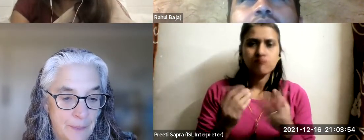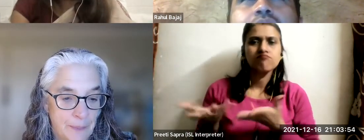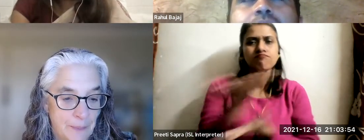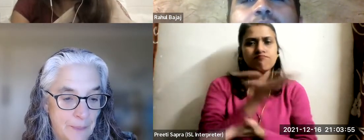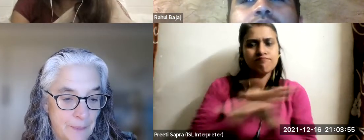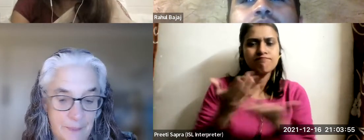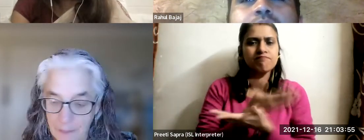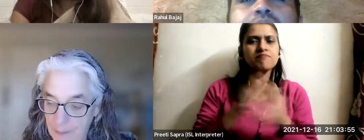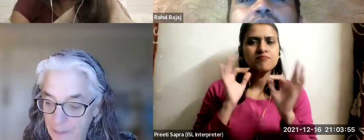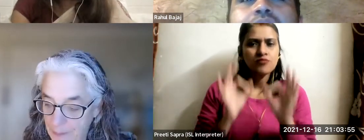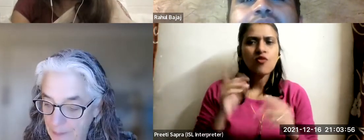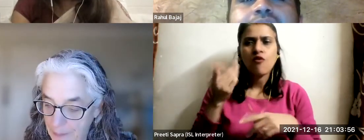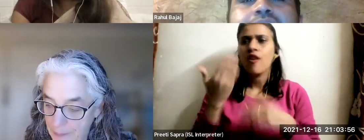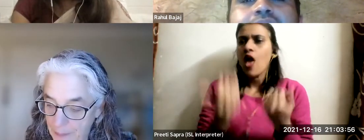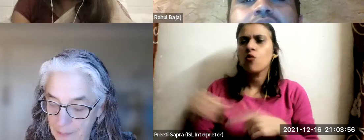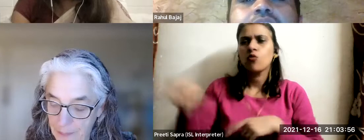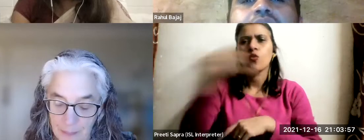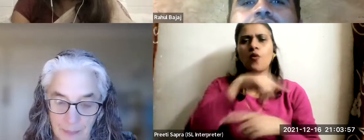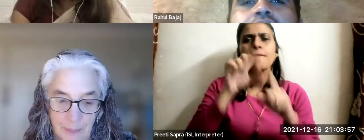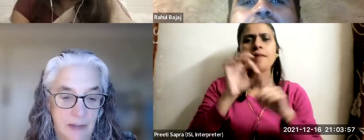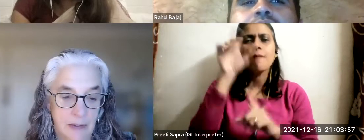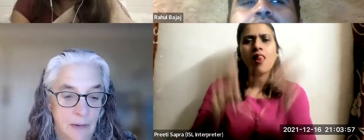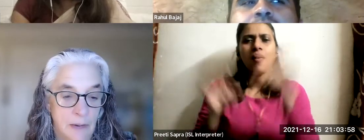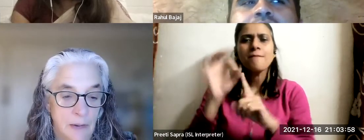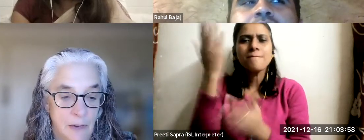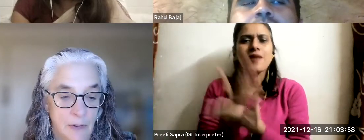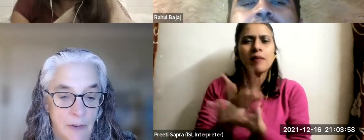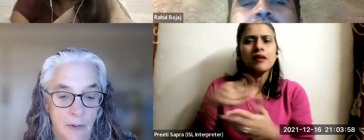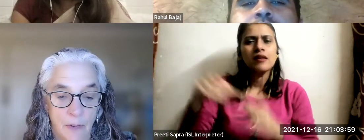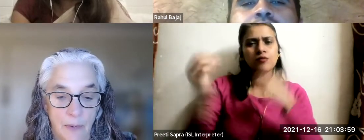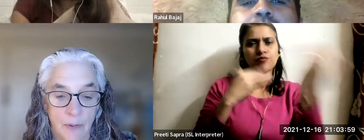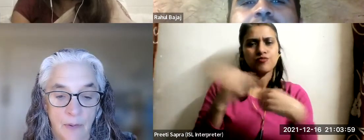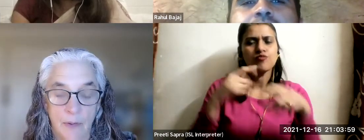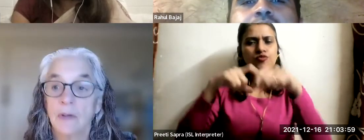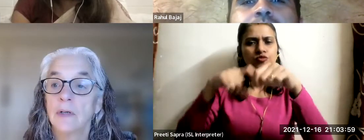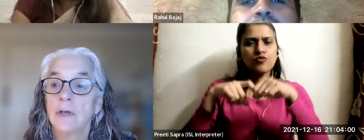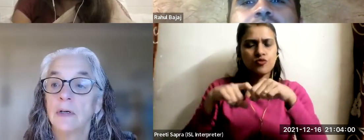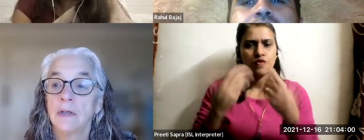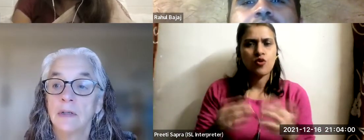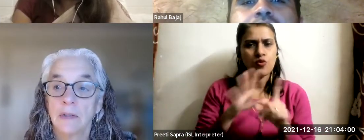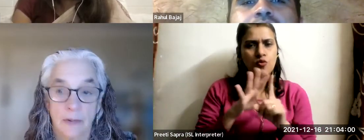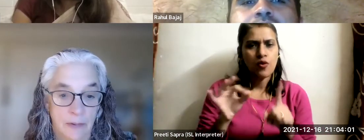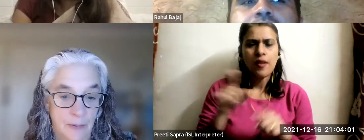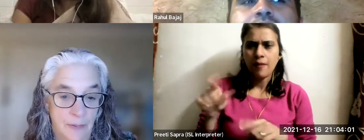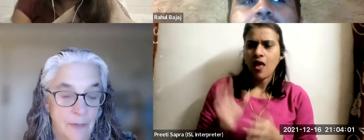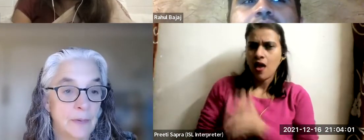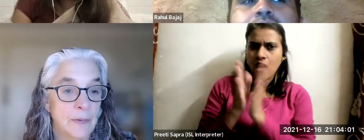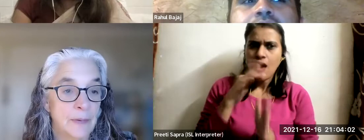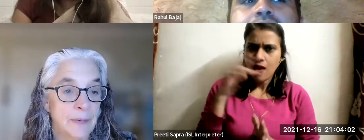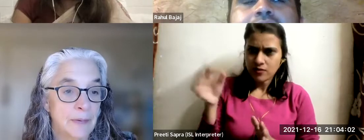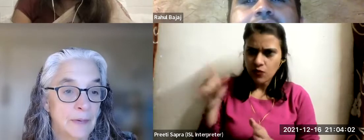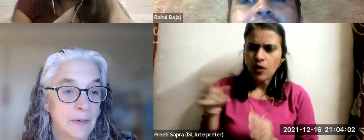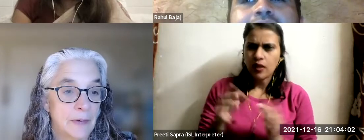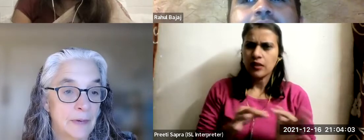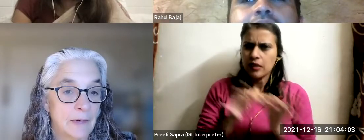conversation with questions from the audience, etc. Would the two of you be comfortable with continuing this for a little